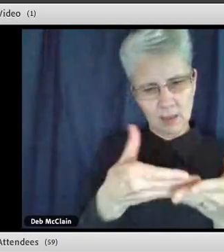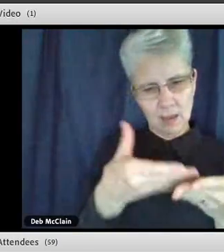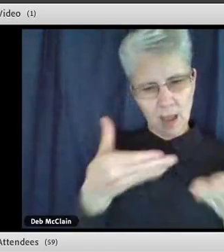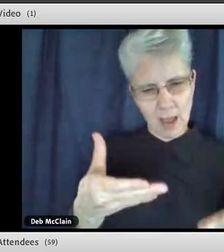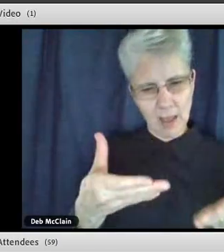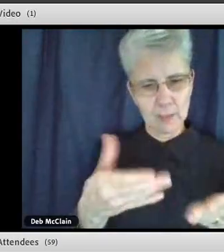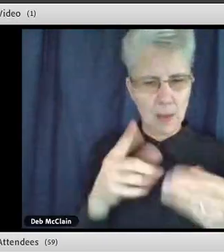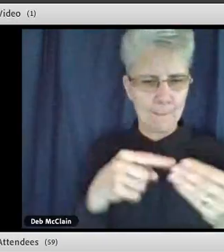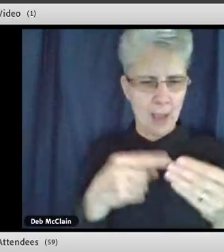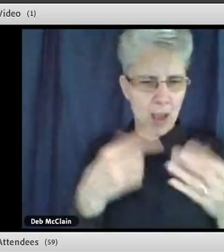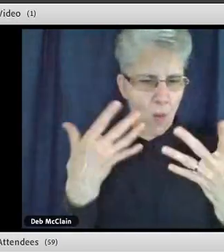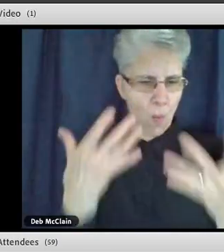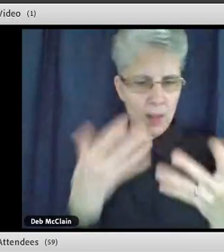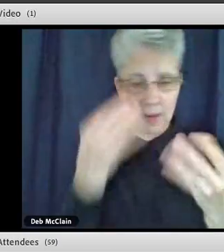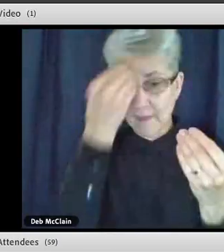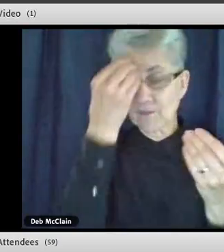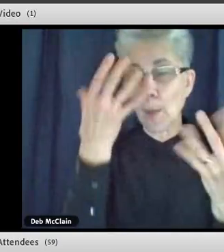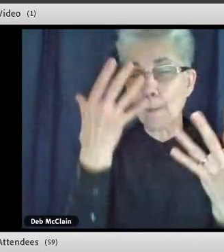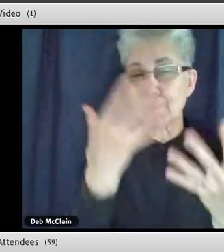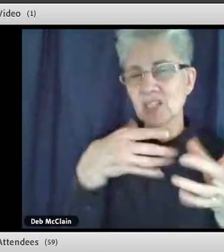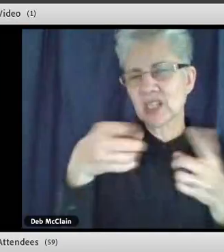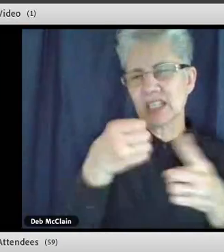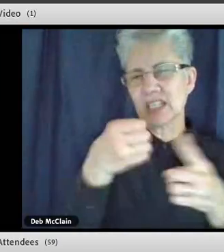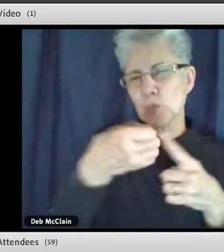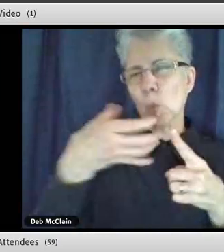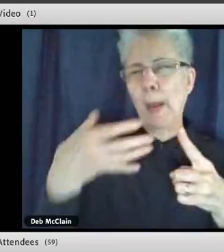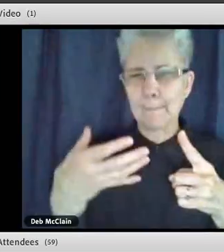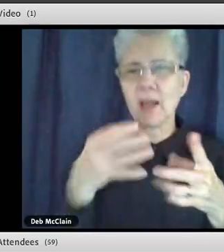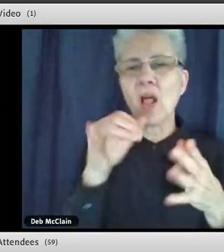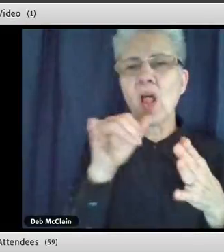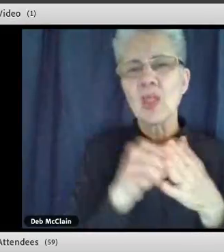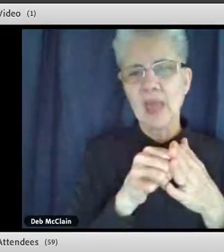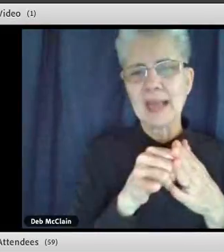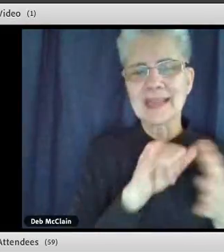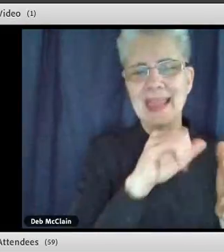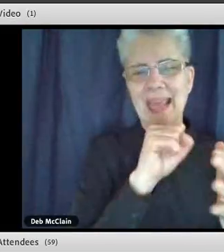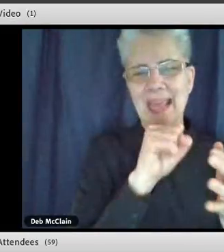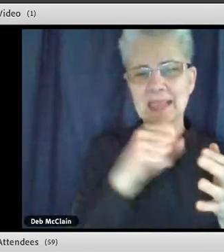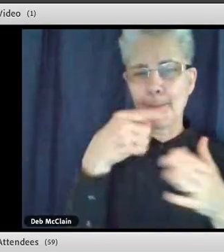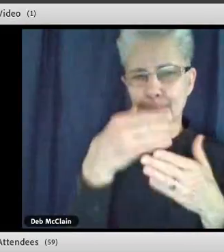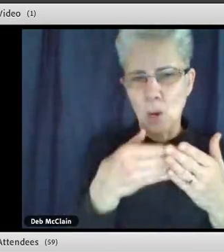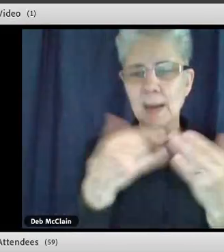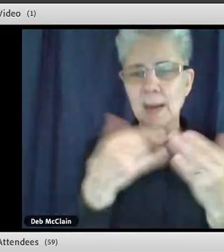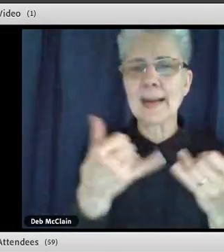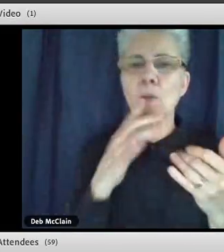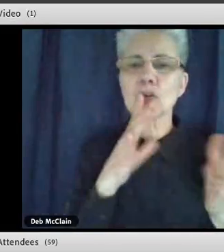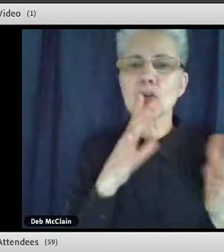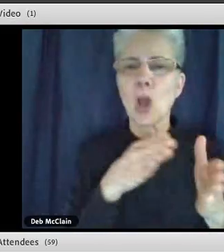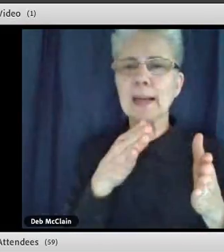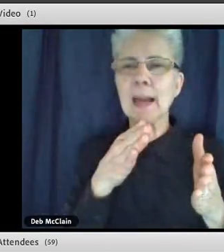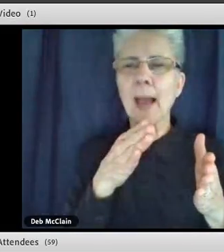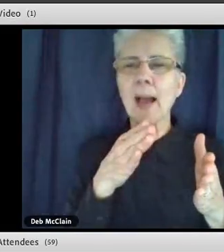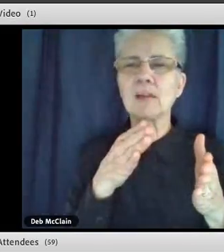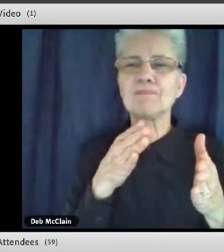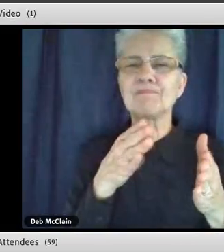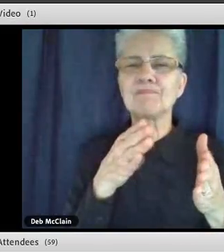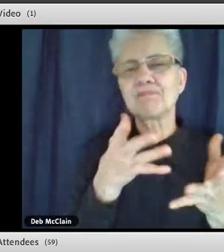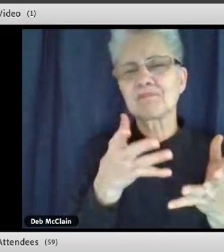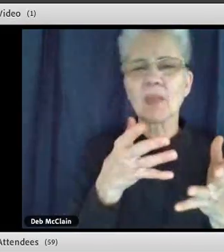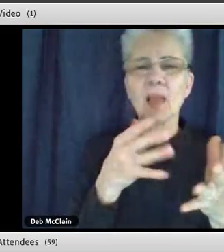information container, descriptive cataloging, is the isness, now we're talking about aboutness primarily,